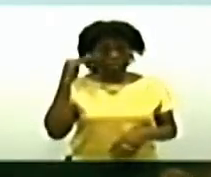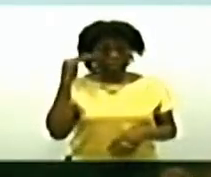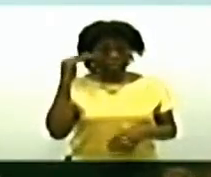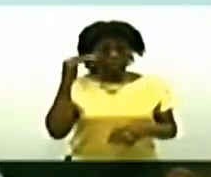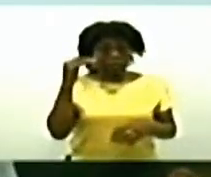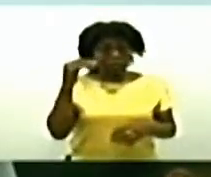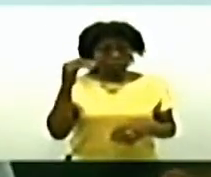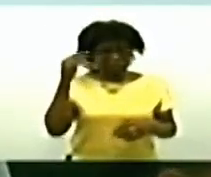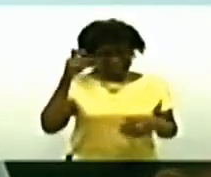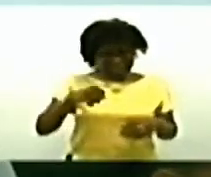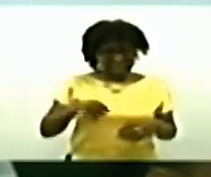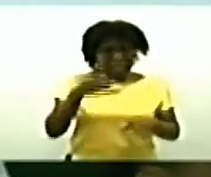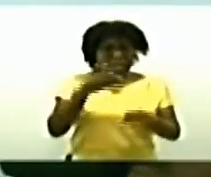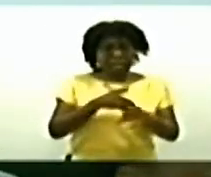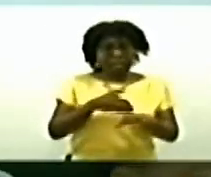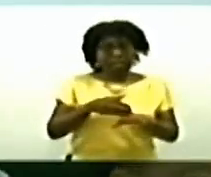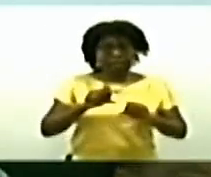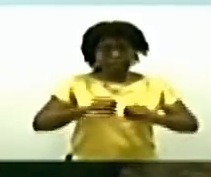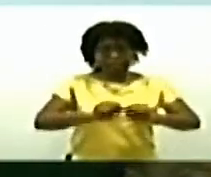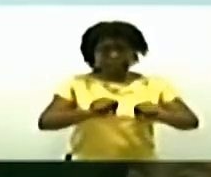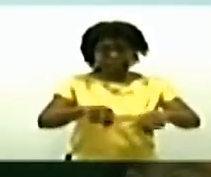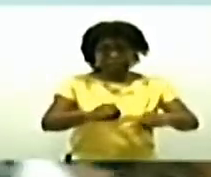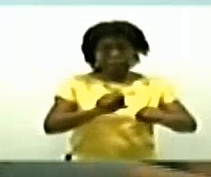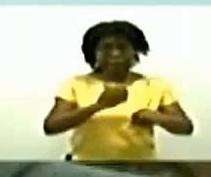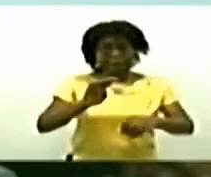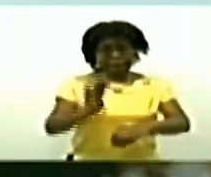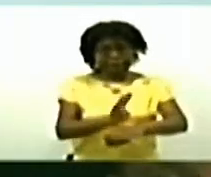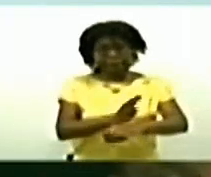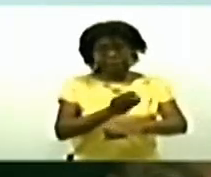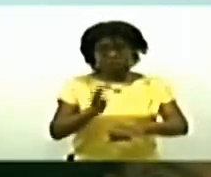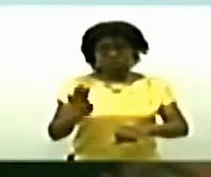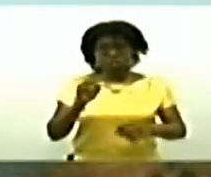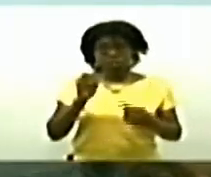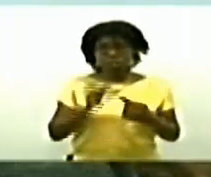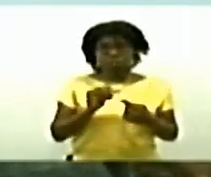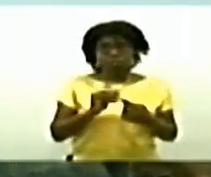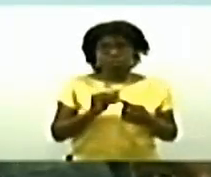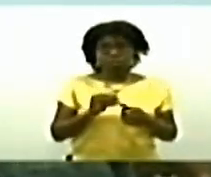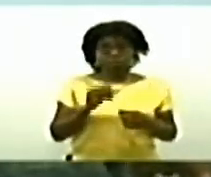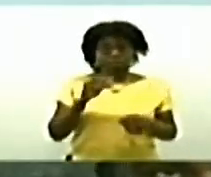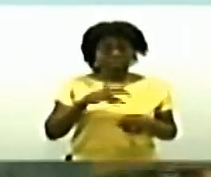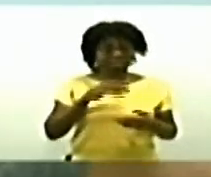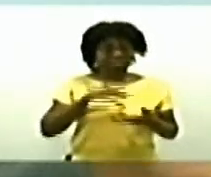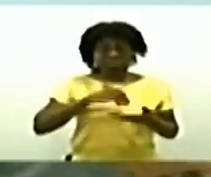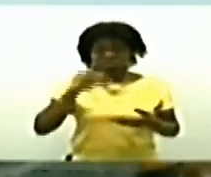because when you go to everything, they dump, they throw. The last time I passed in, going to church in front